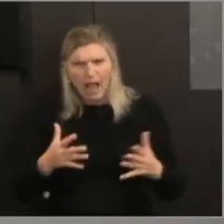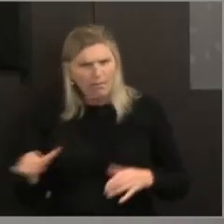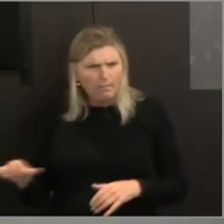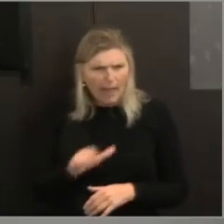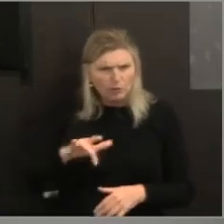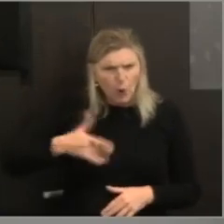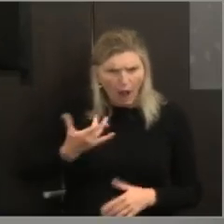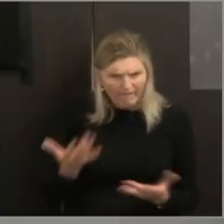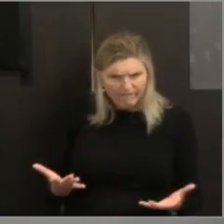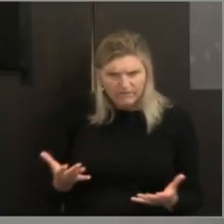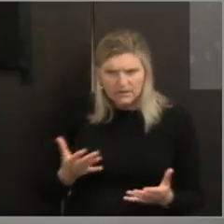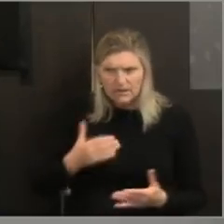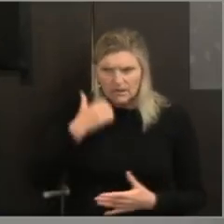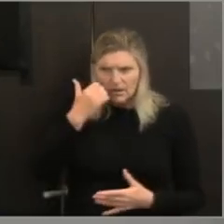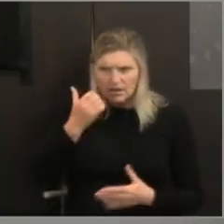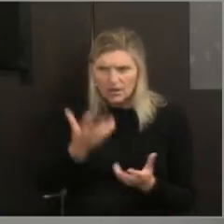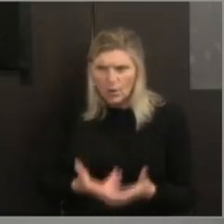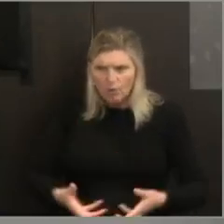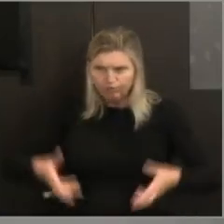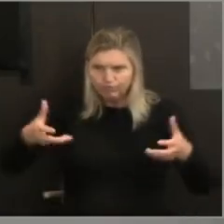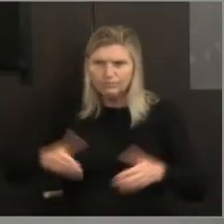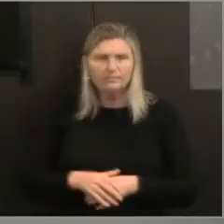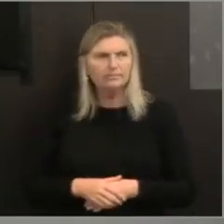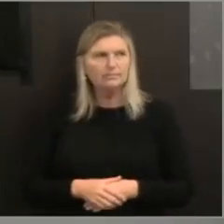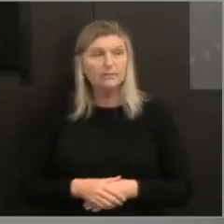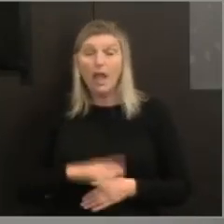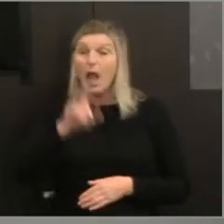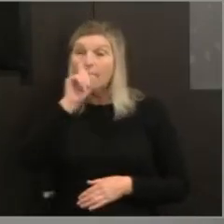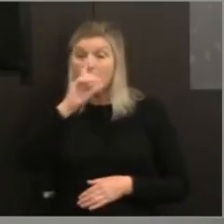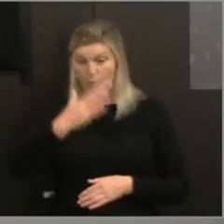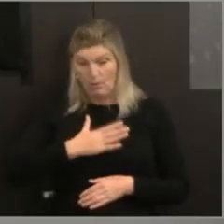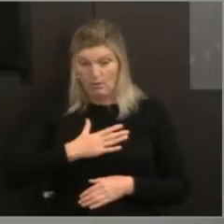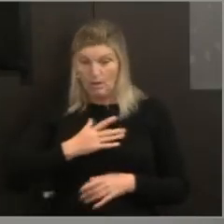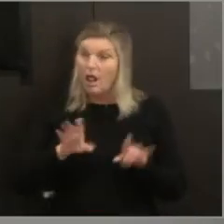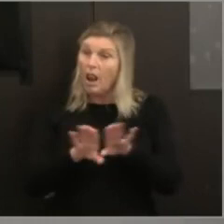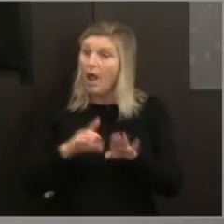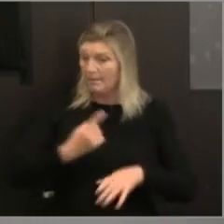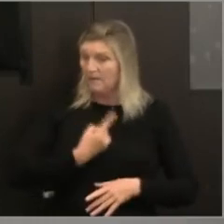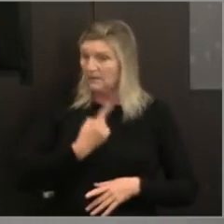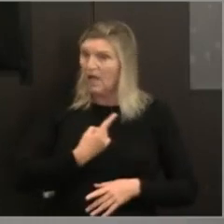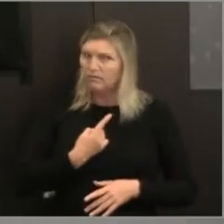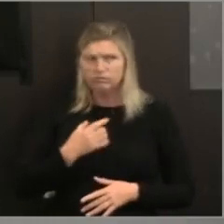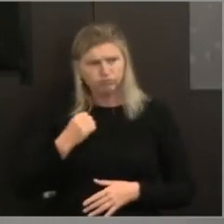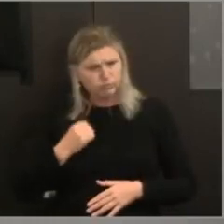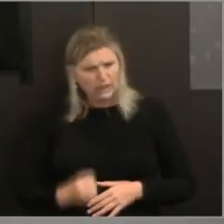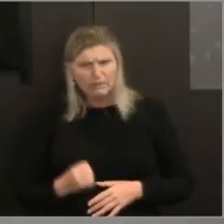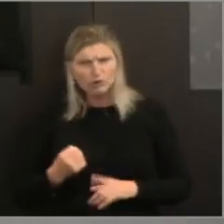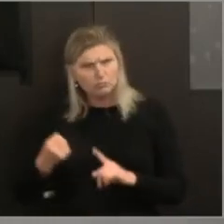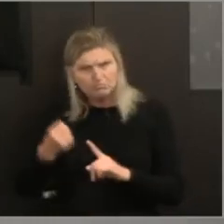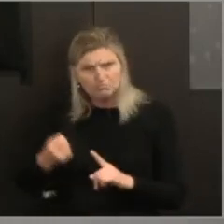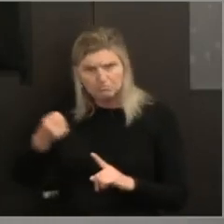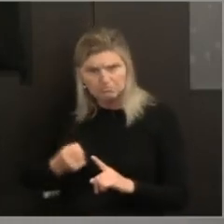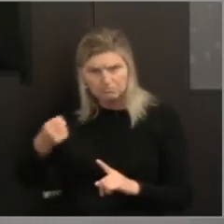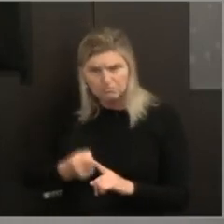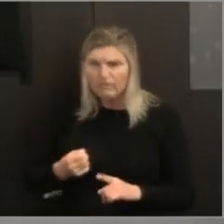reo. Activists like myself and many others committed to the revival of te reo Māori